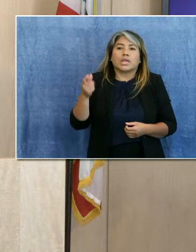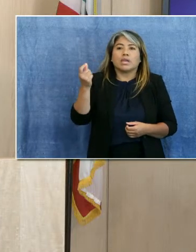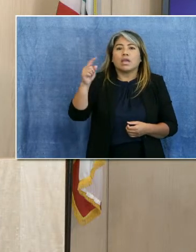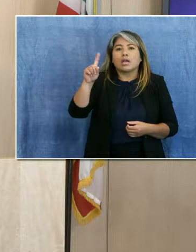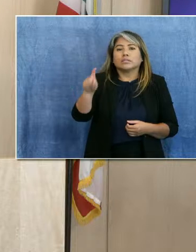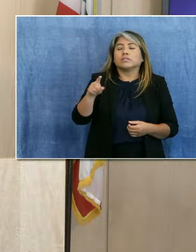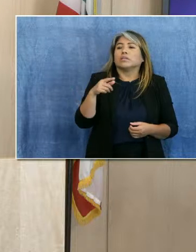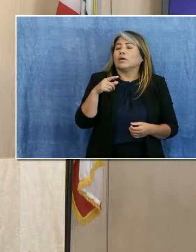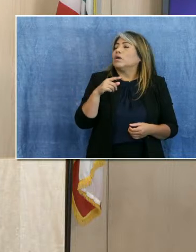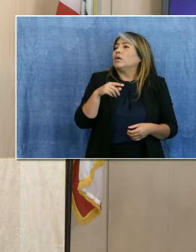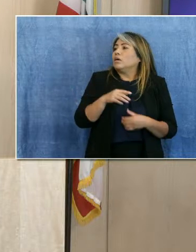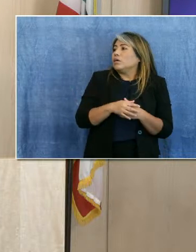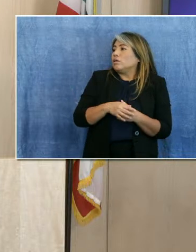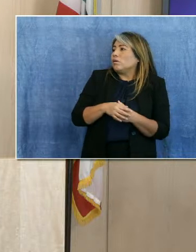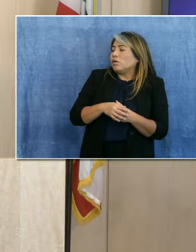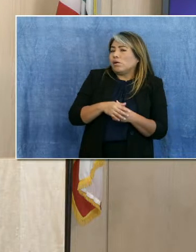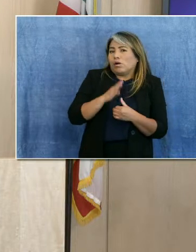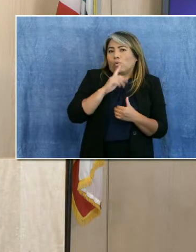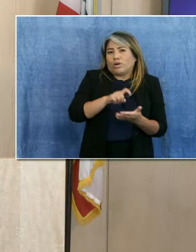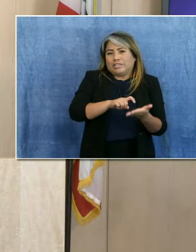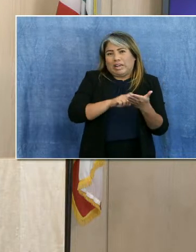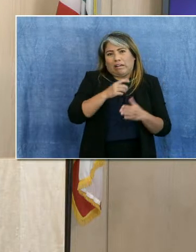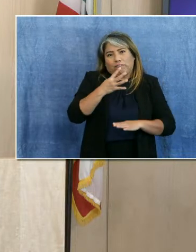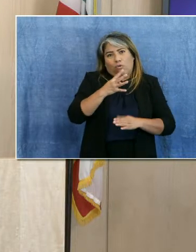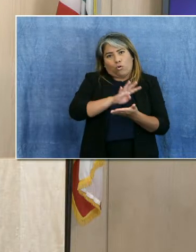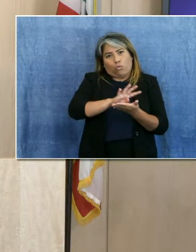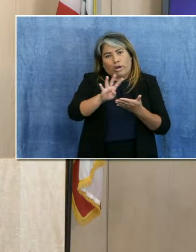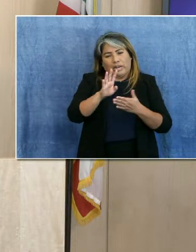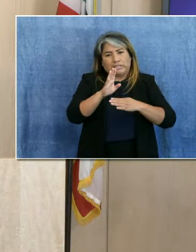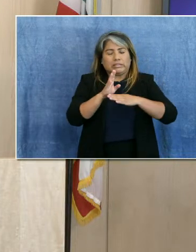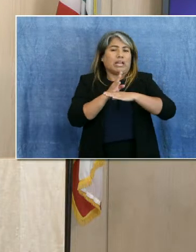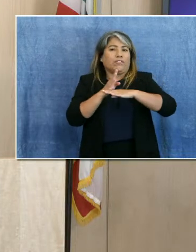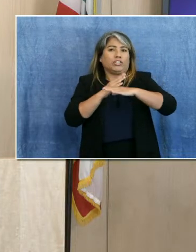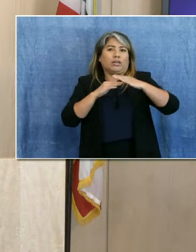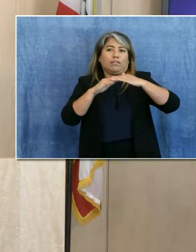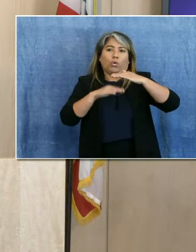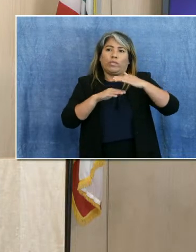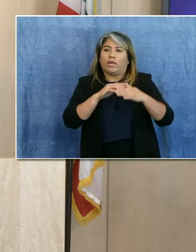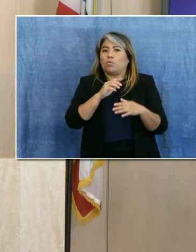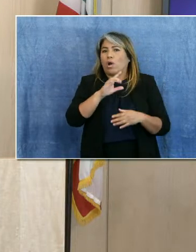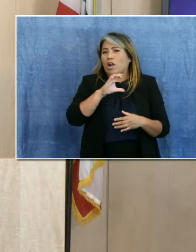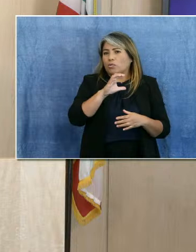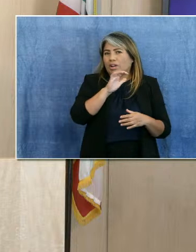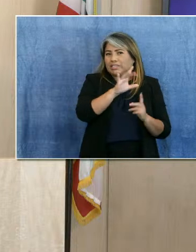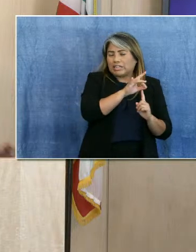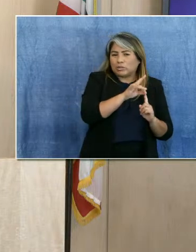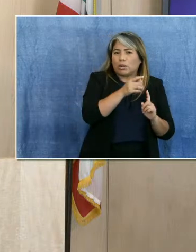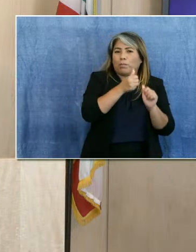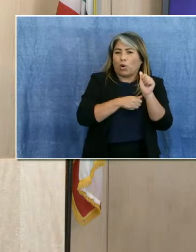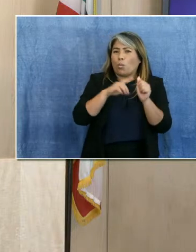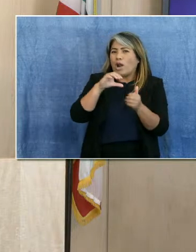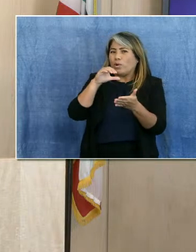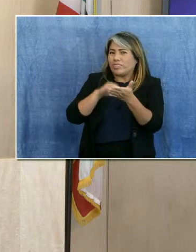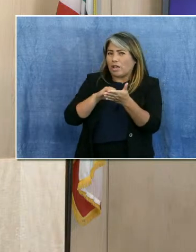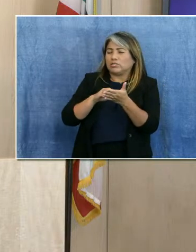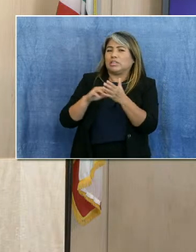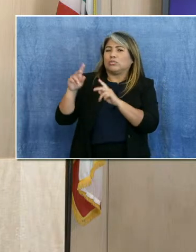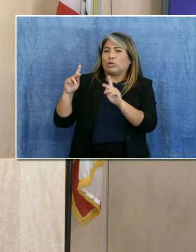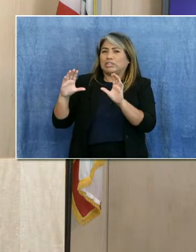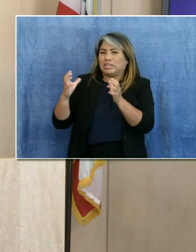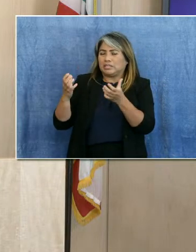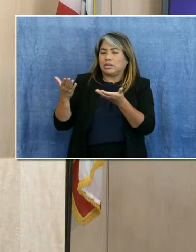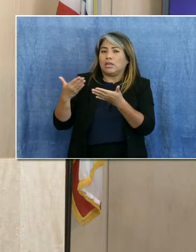wouldn't it take roughly 4 weeks, averaging fewer than 100 cases per 100,000 residents